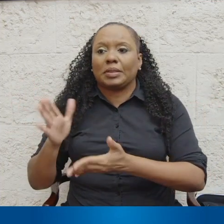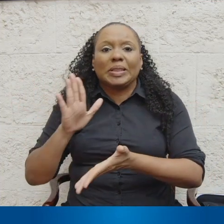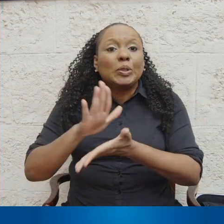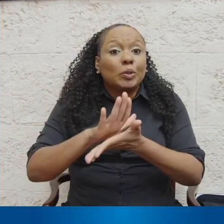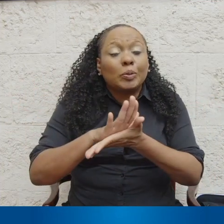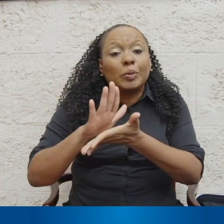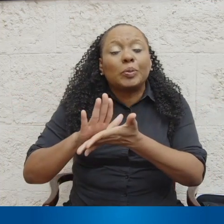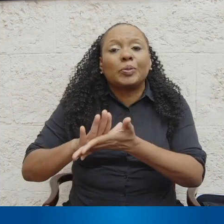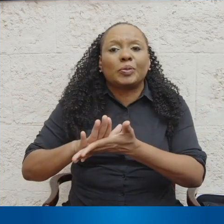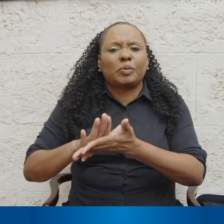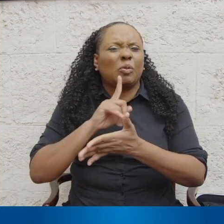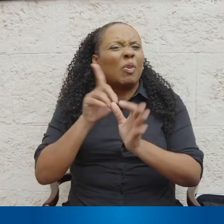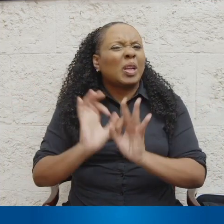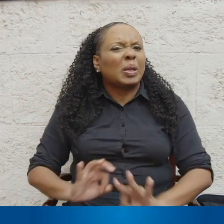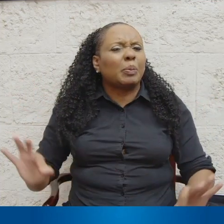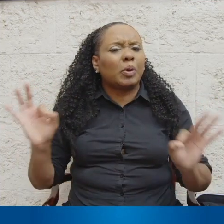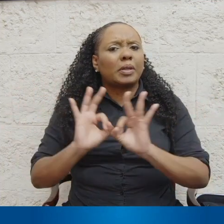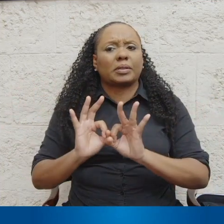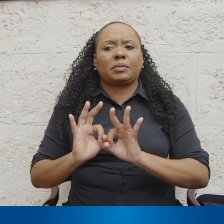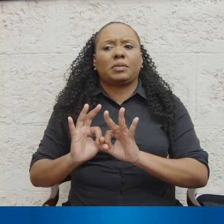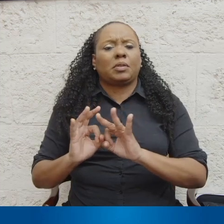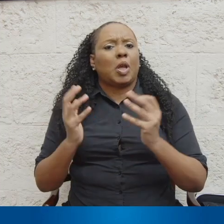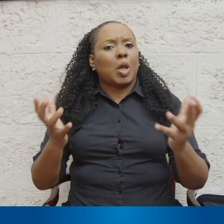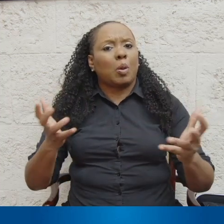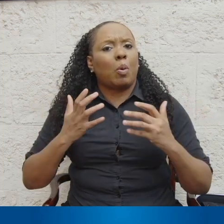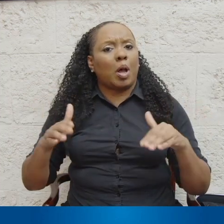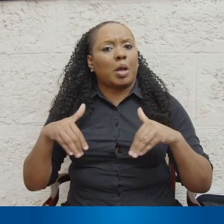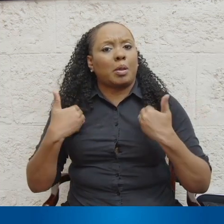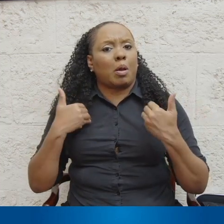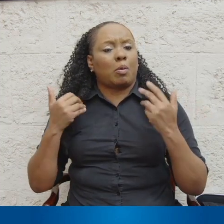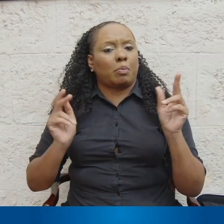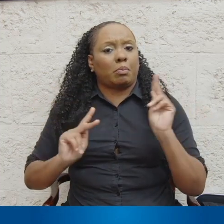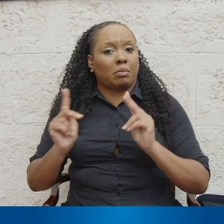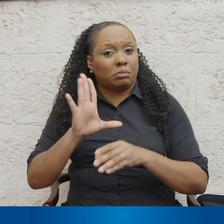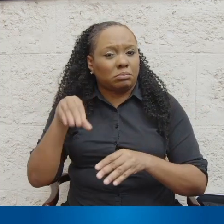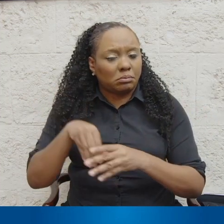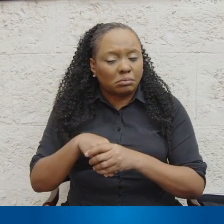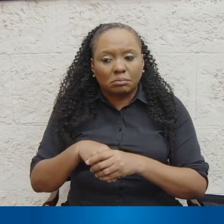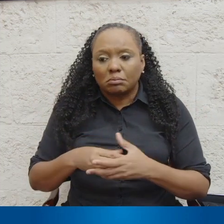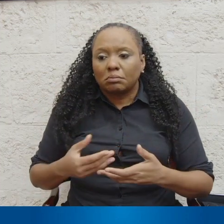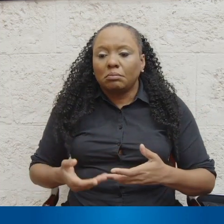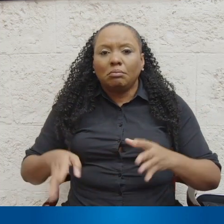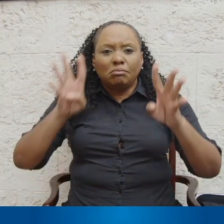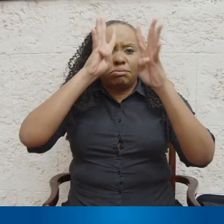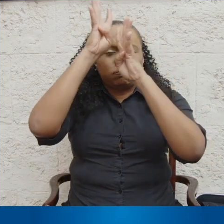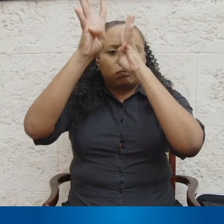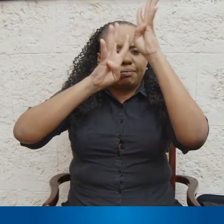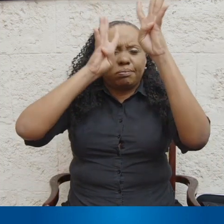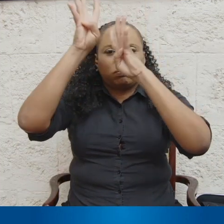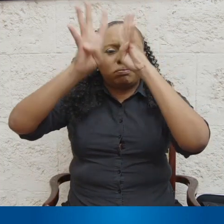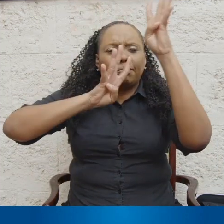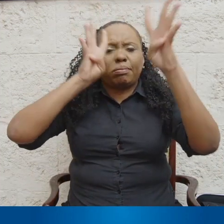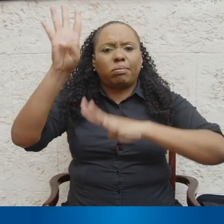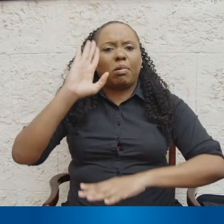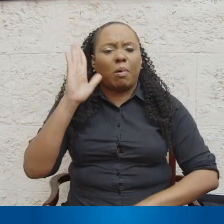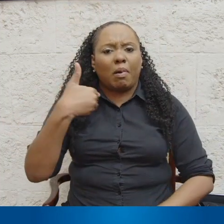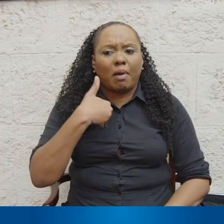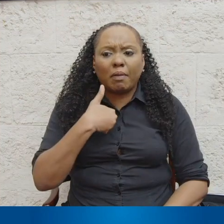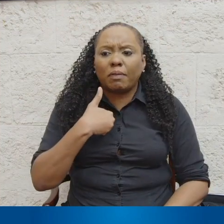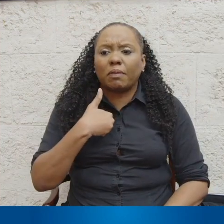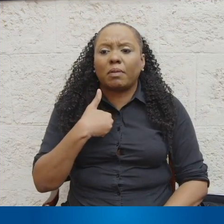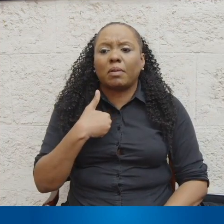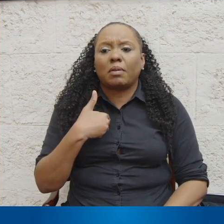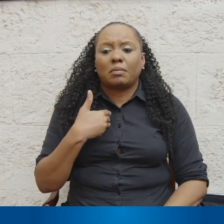schools and young people. So a lot of the events that we will do, the innovation that you will see happening is that they will be